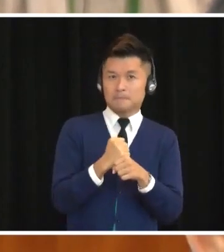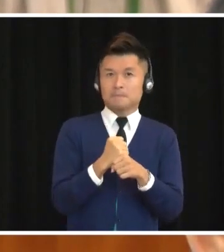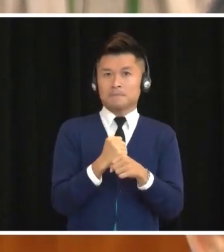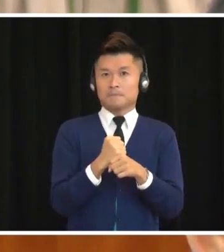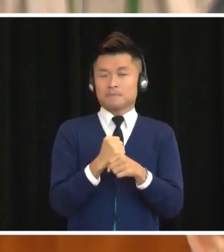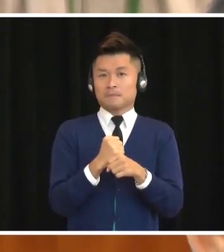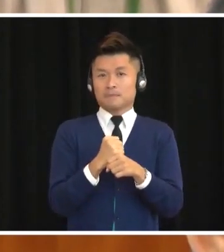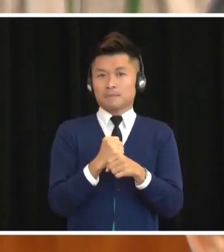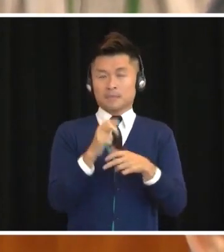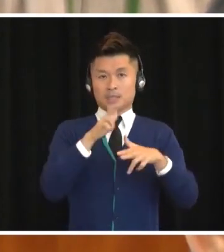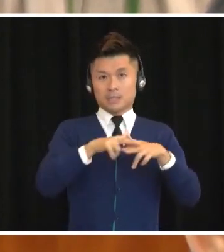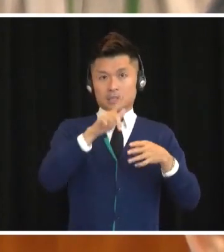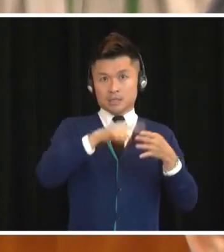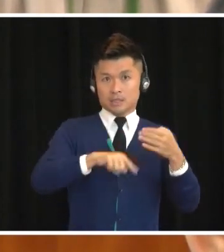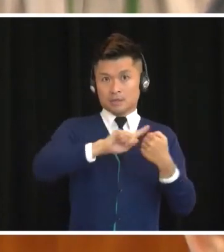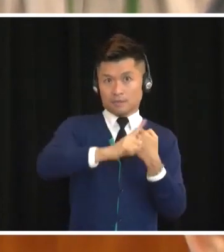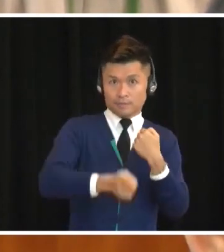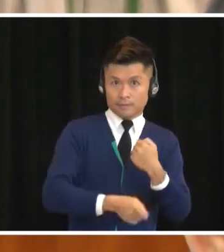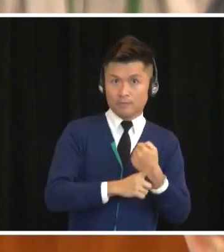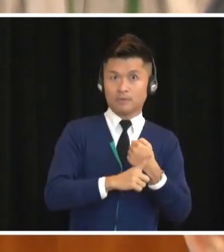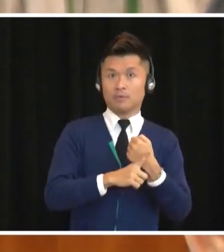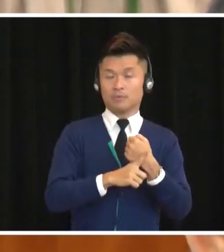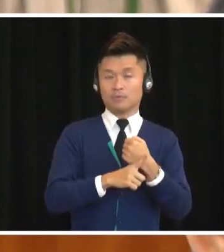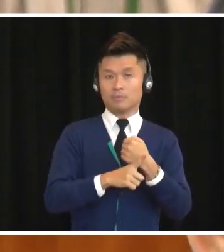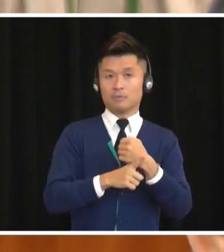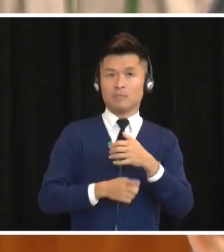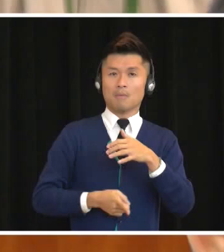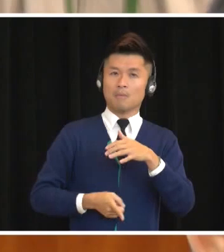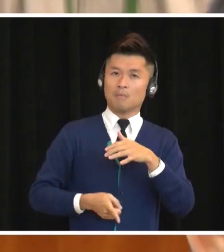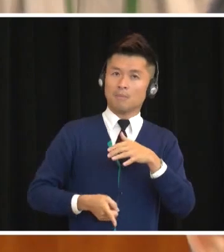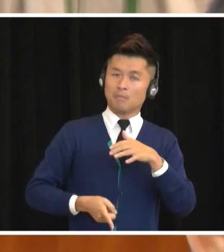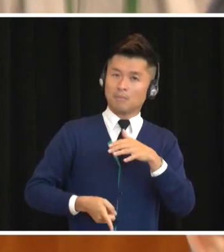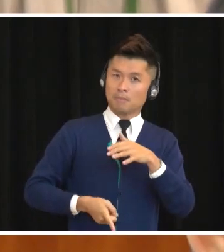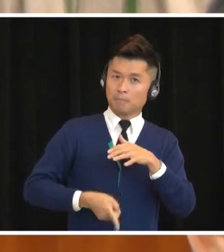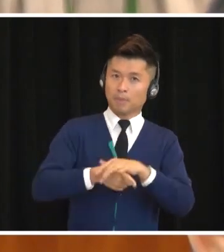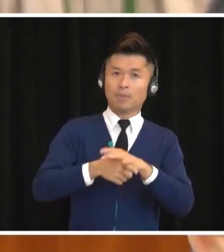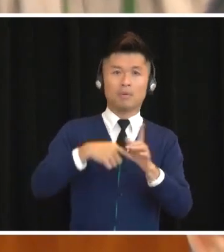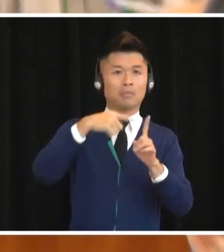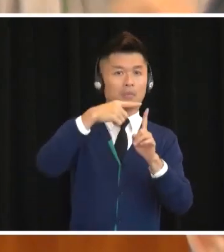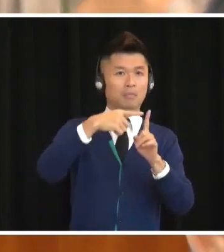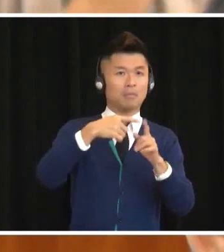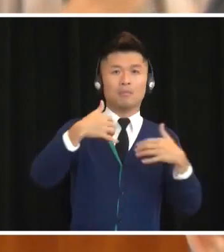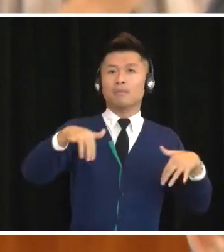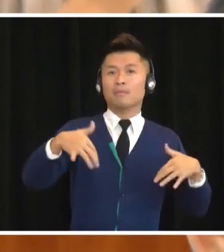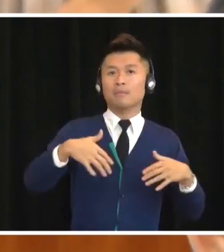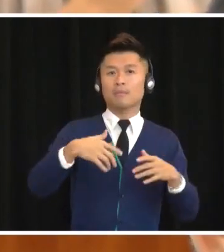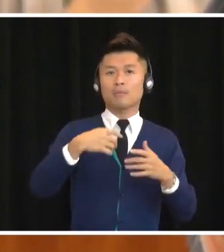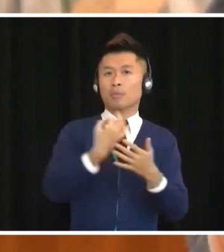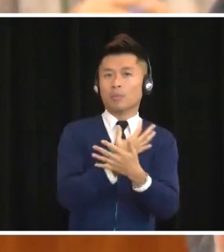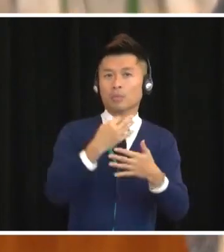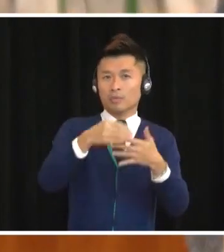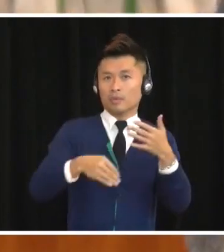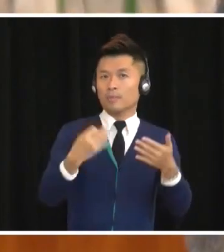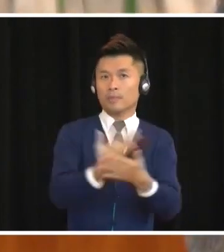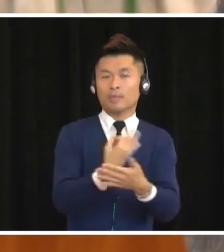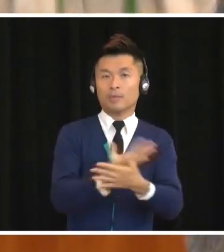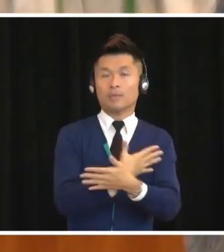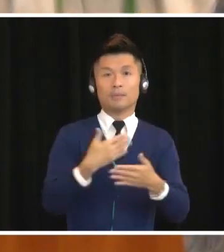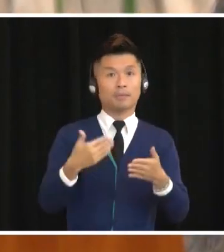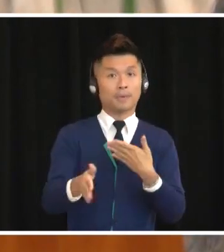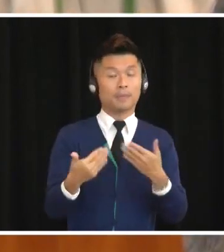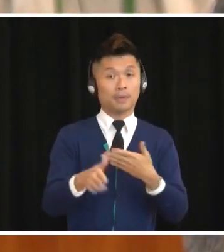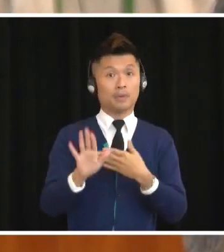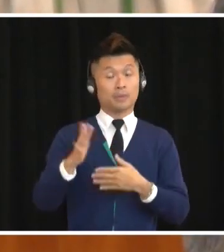even though the juvenile's action or behavior didn't violate the